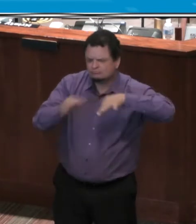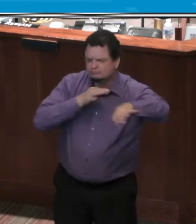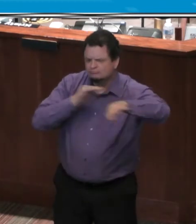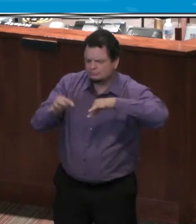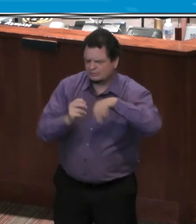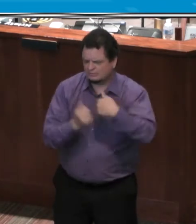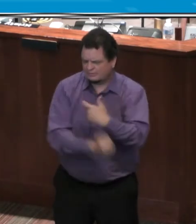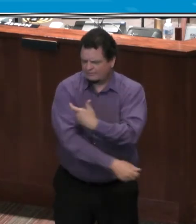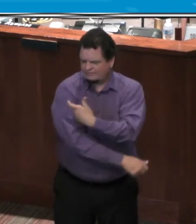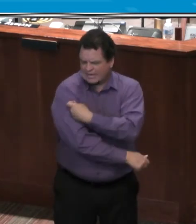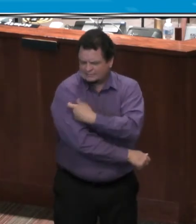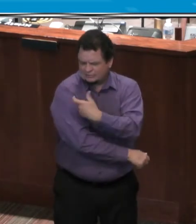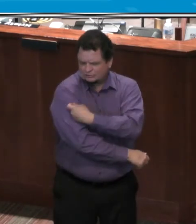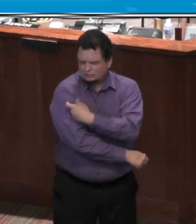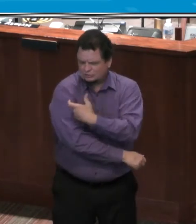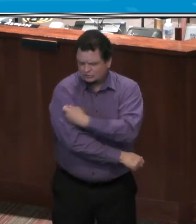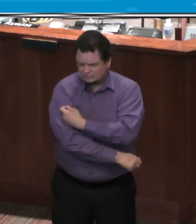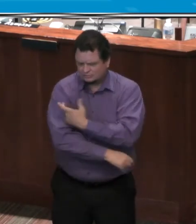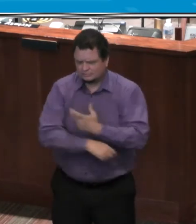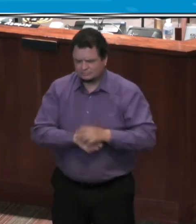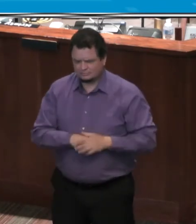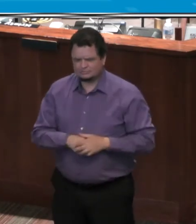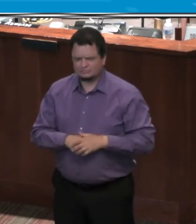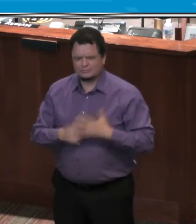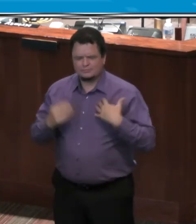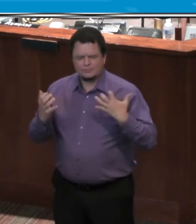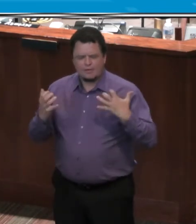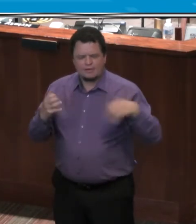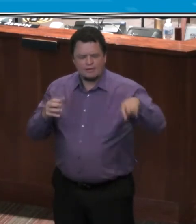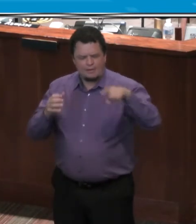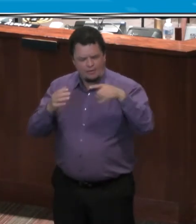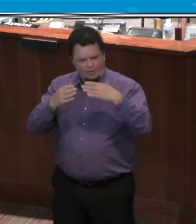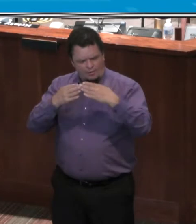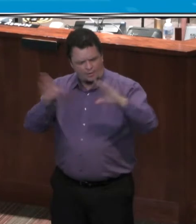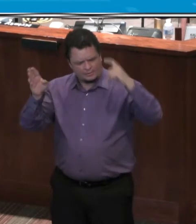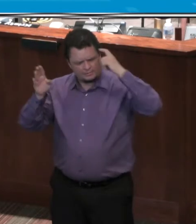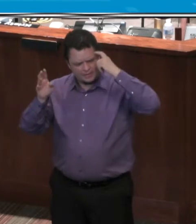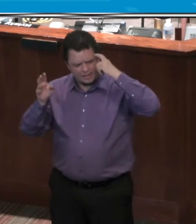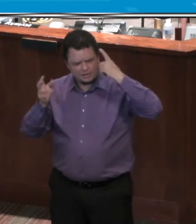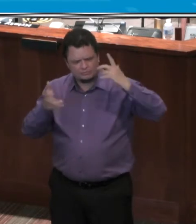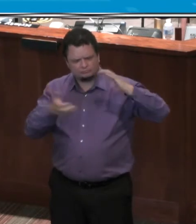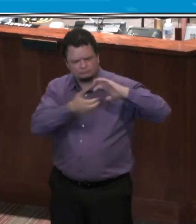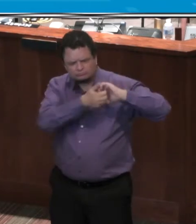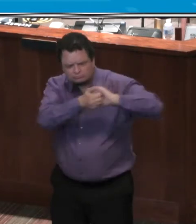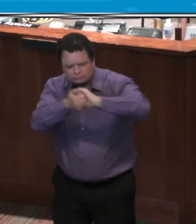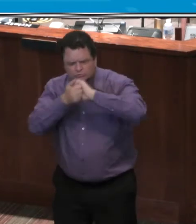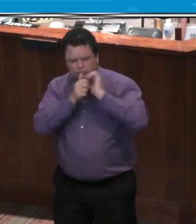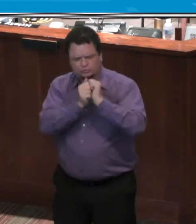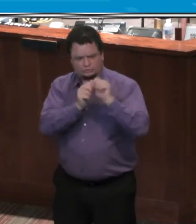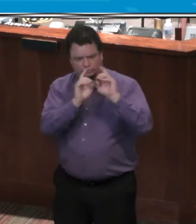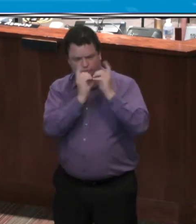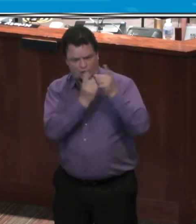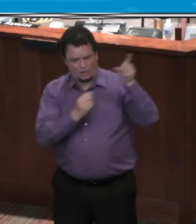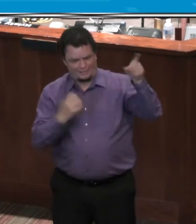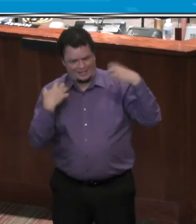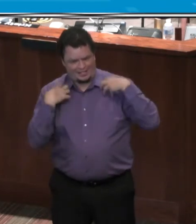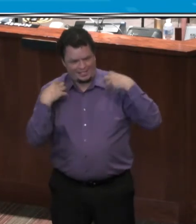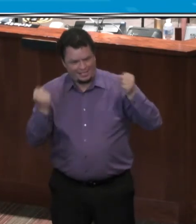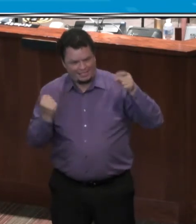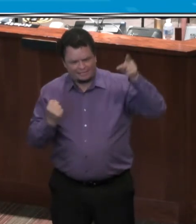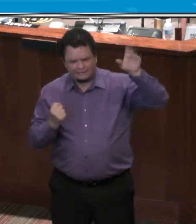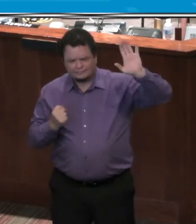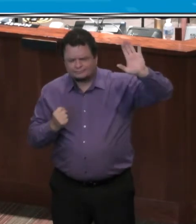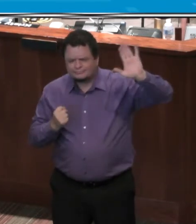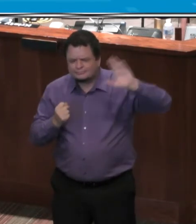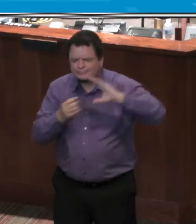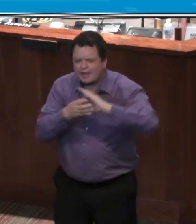Health Department, Board of Health in any way. They're open to conversation, comments, suggestions. So I'd be happy